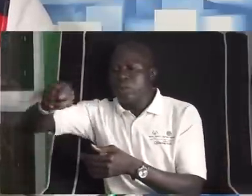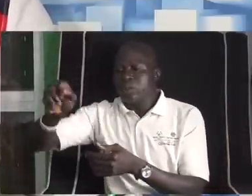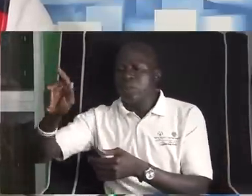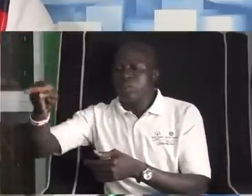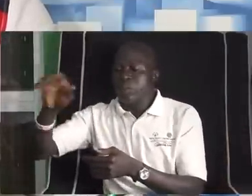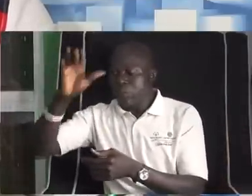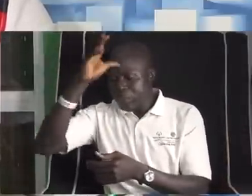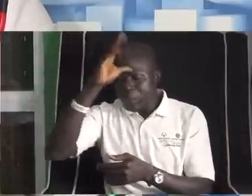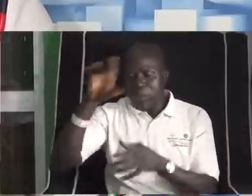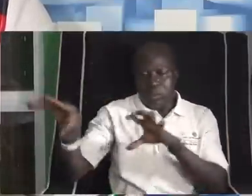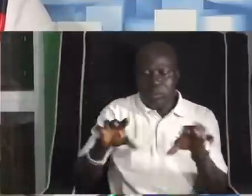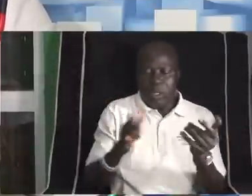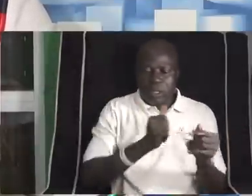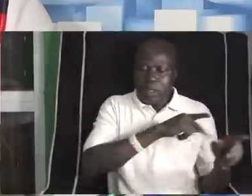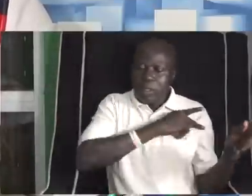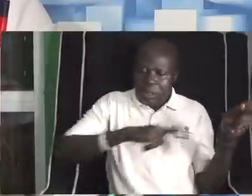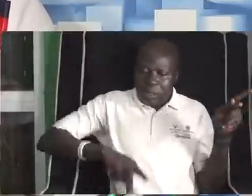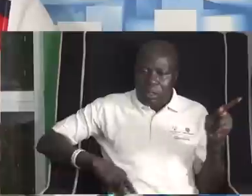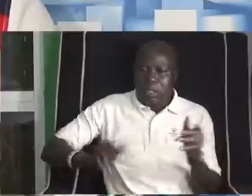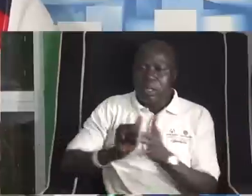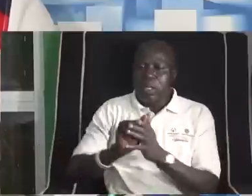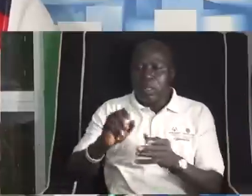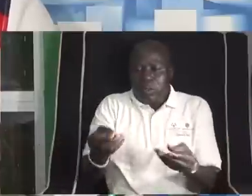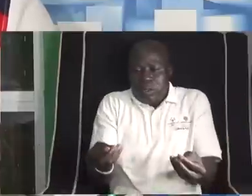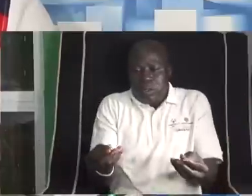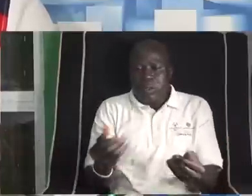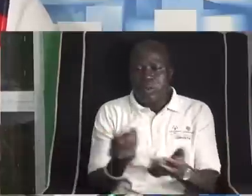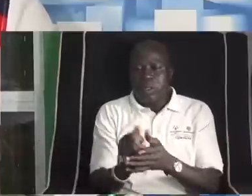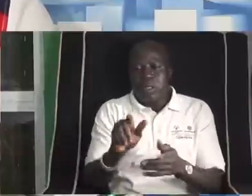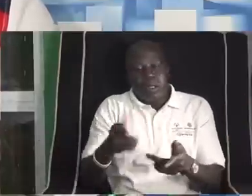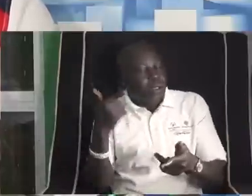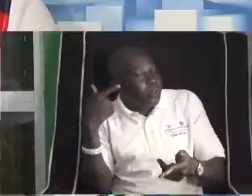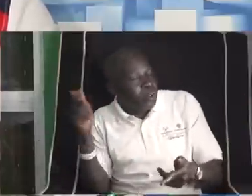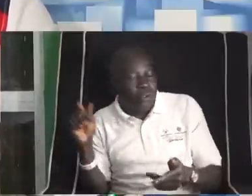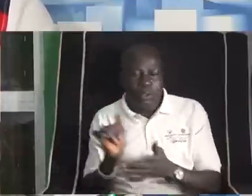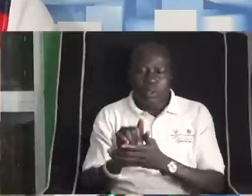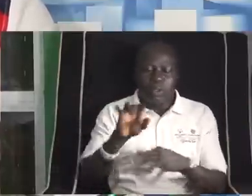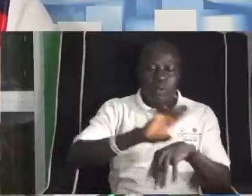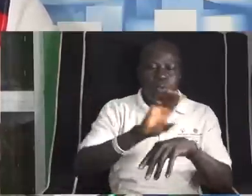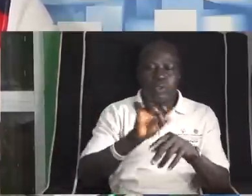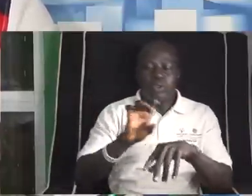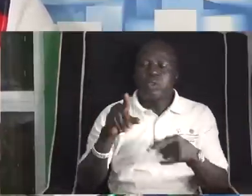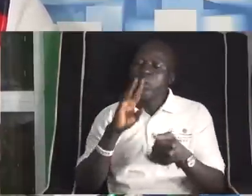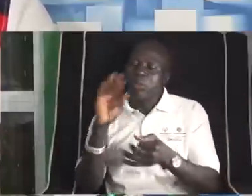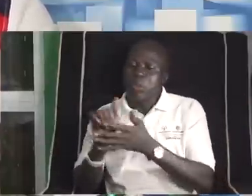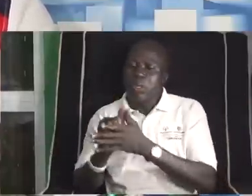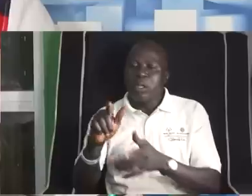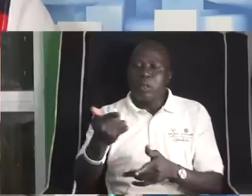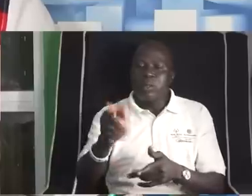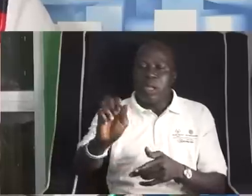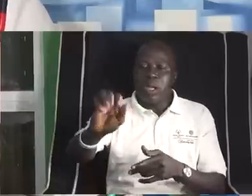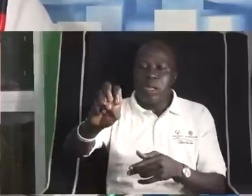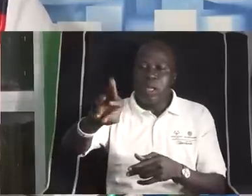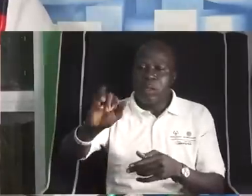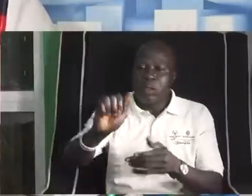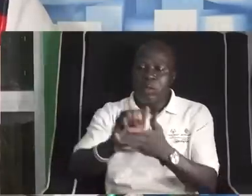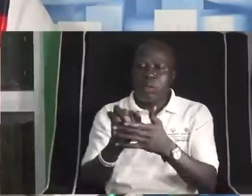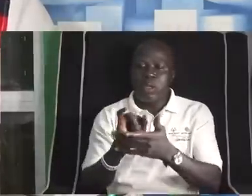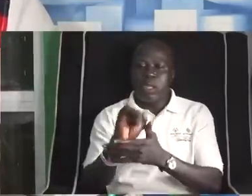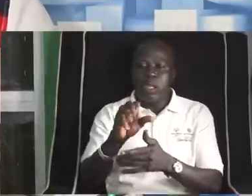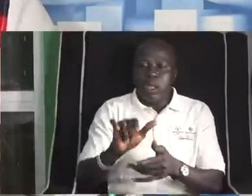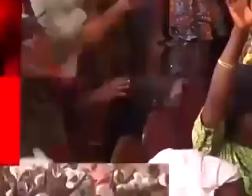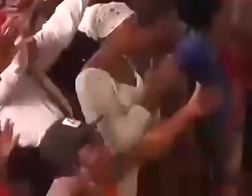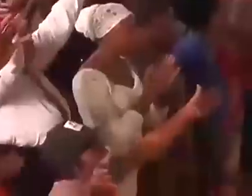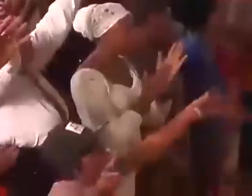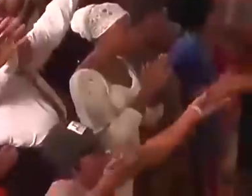sebi oba lati jo syrup category church land of reality tolujo a wa ni gbaremu idiobi airport area ni